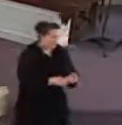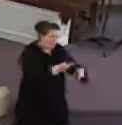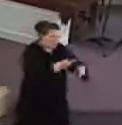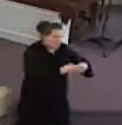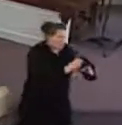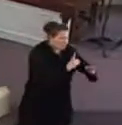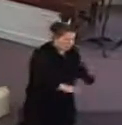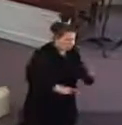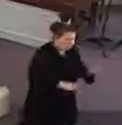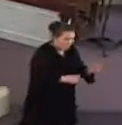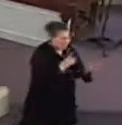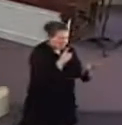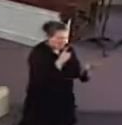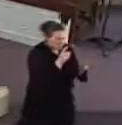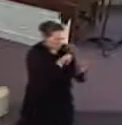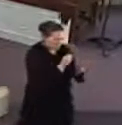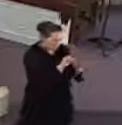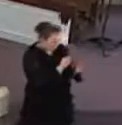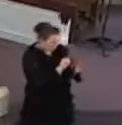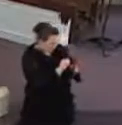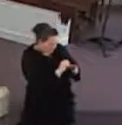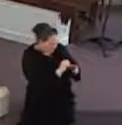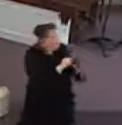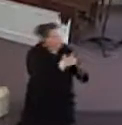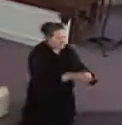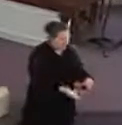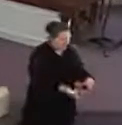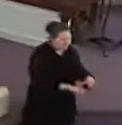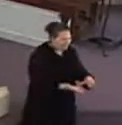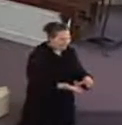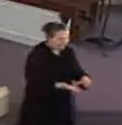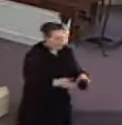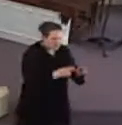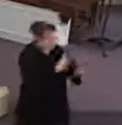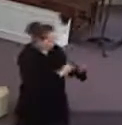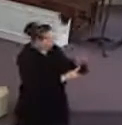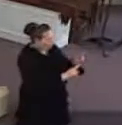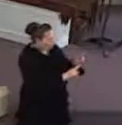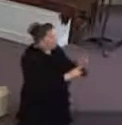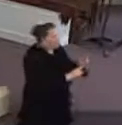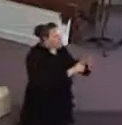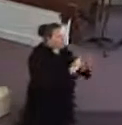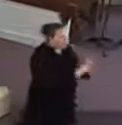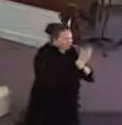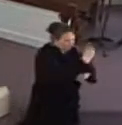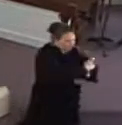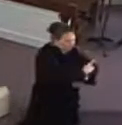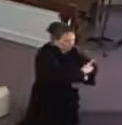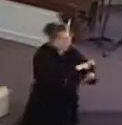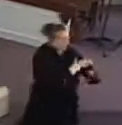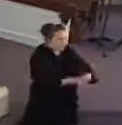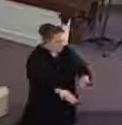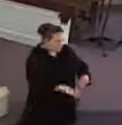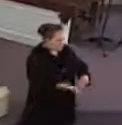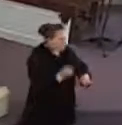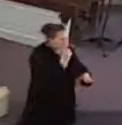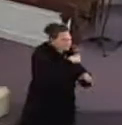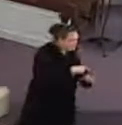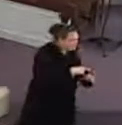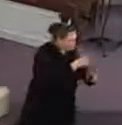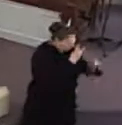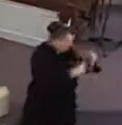Lord in vain, they should die. If they break the Sabbath day, they were to die. And if they were to give a false prophecy, they were to die. If